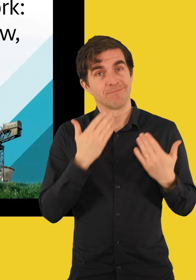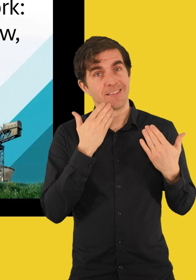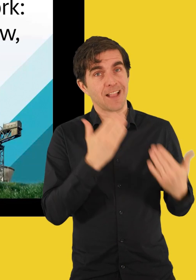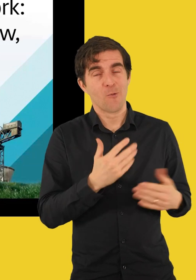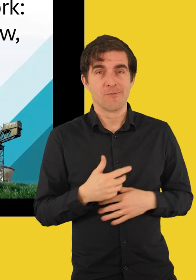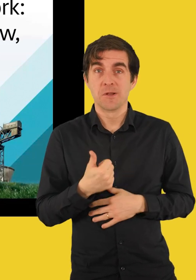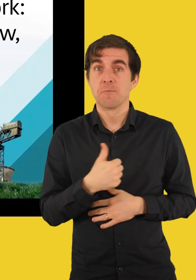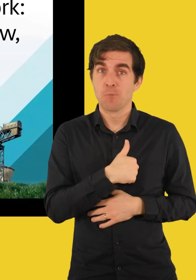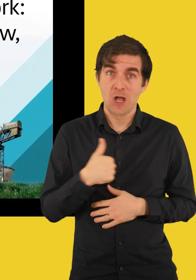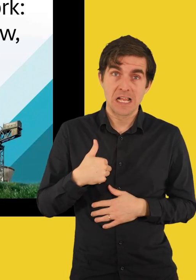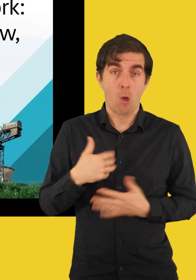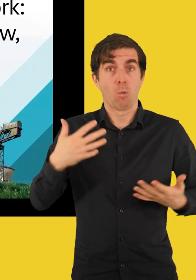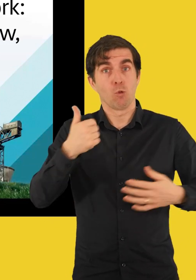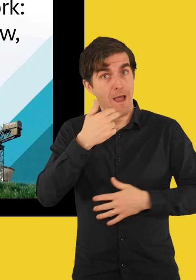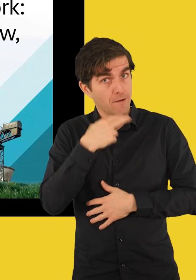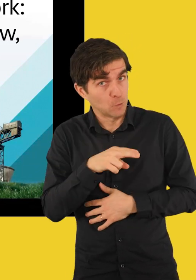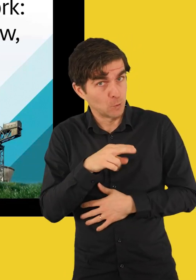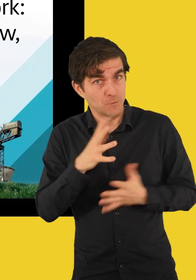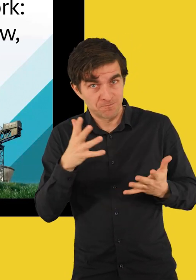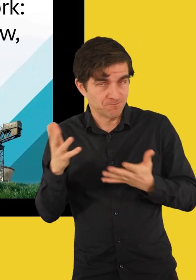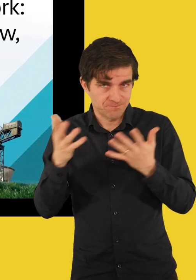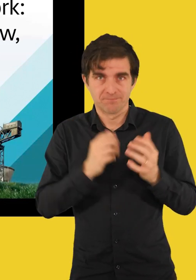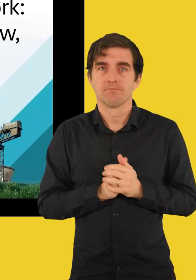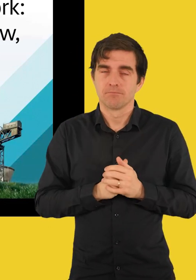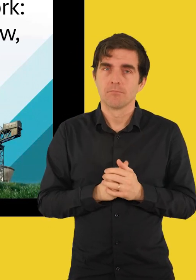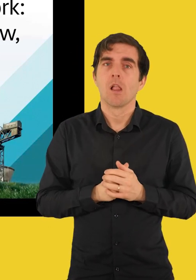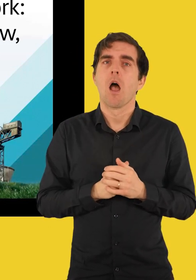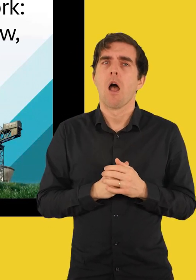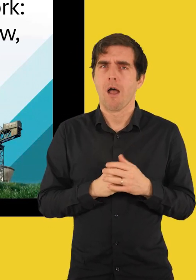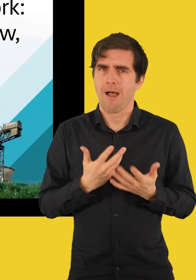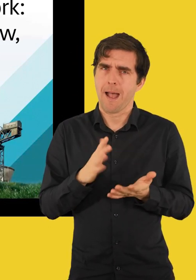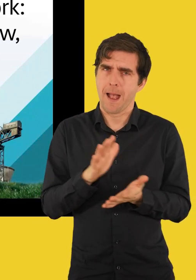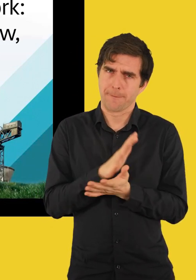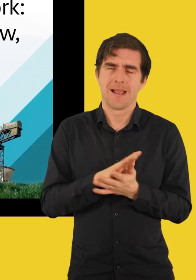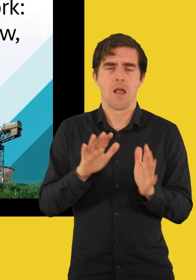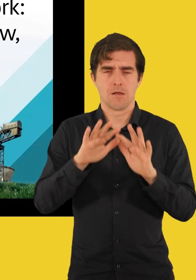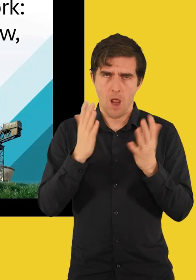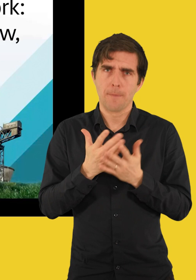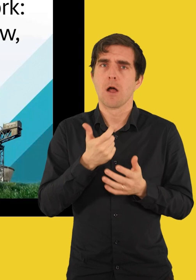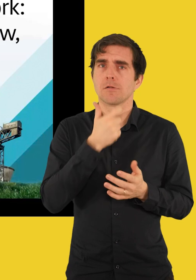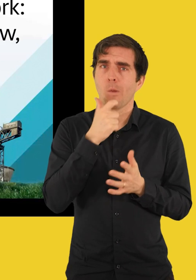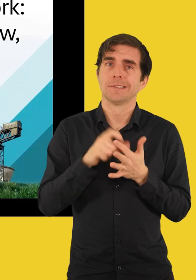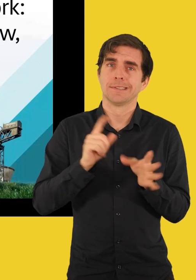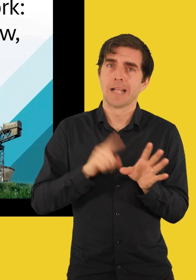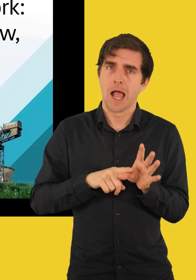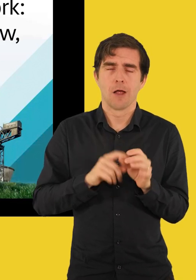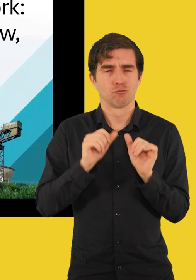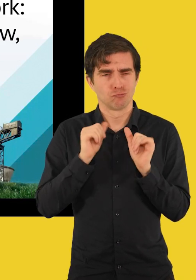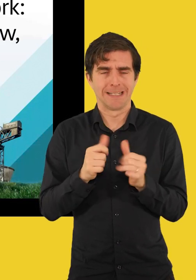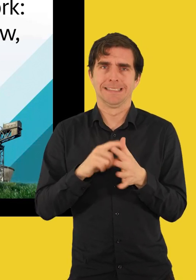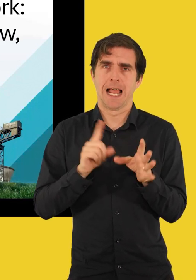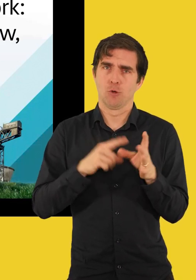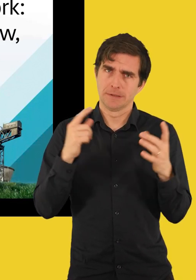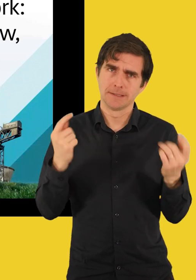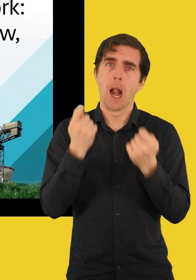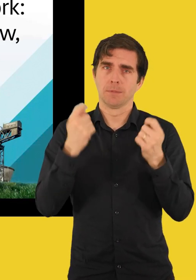Thank you, Leonora. Good morning or afternoon, everybody. Just to echo Leonora's point at the start, happy Global Donut Day. What a great day to be